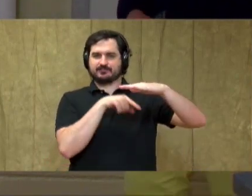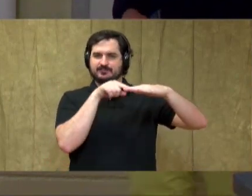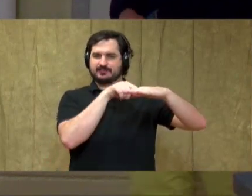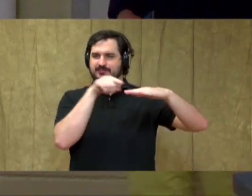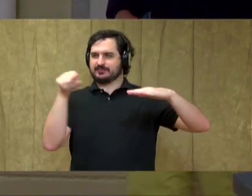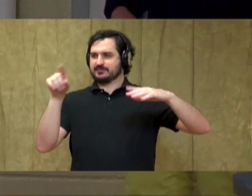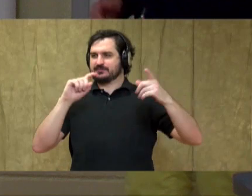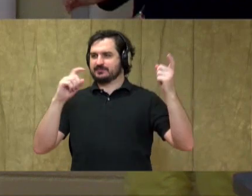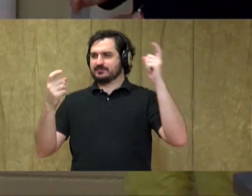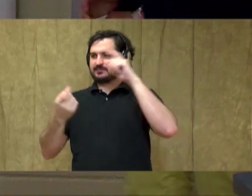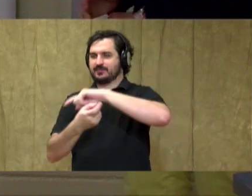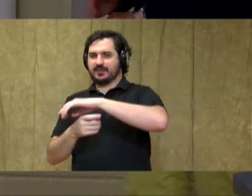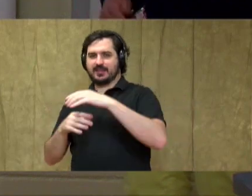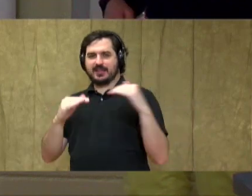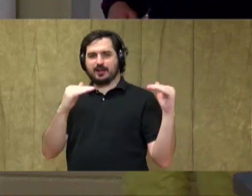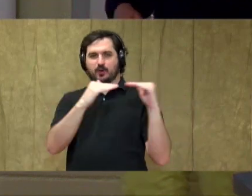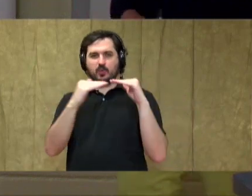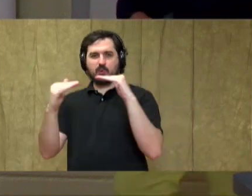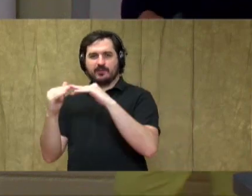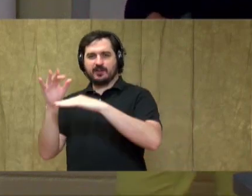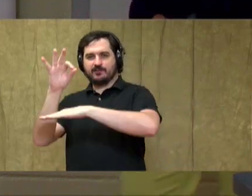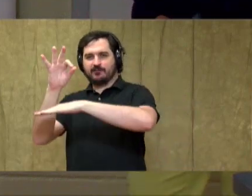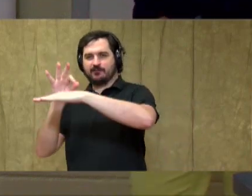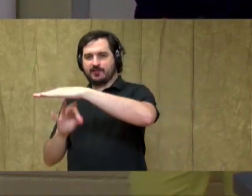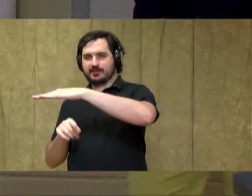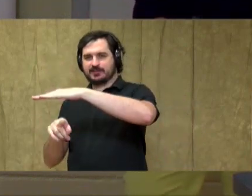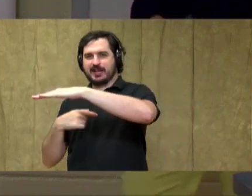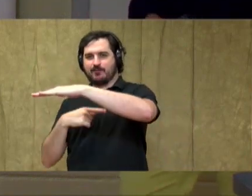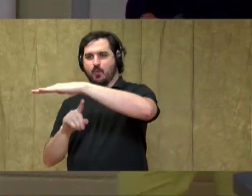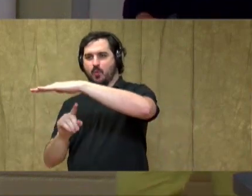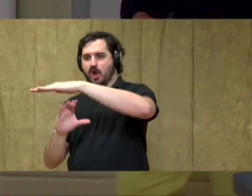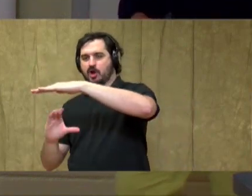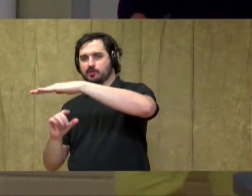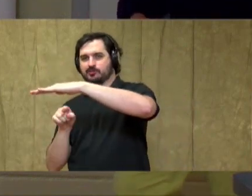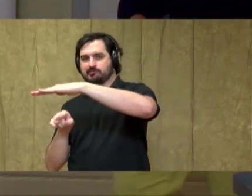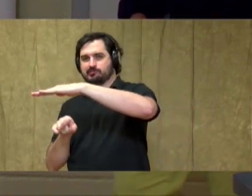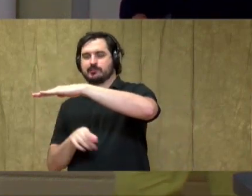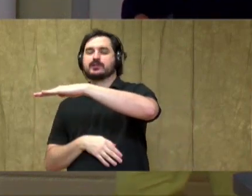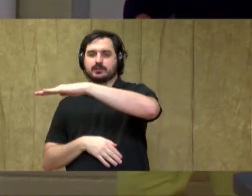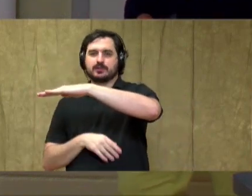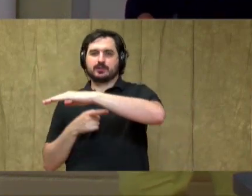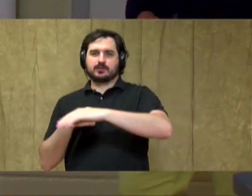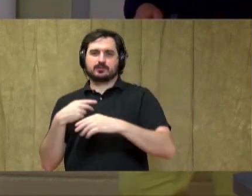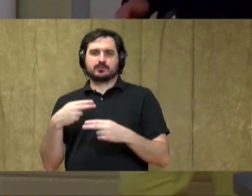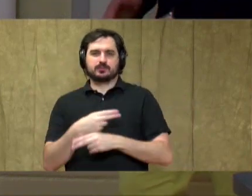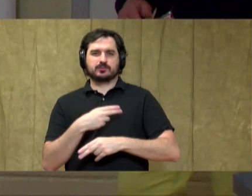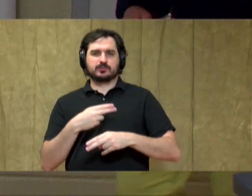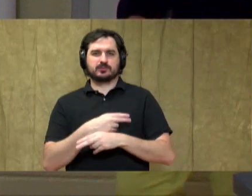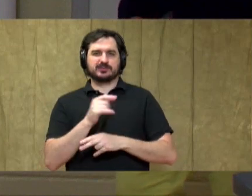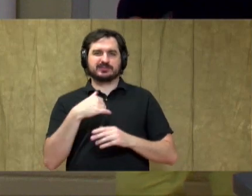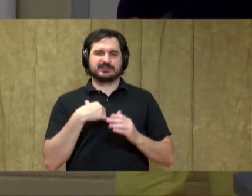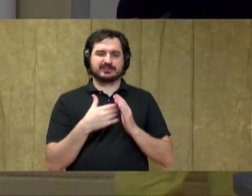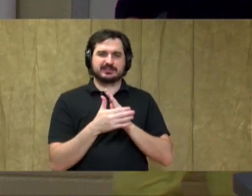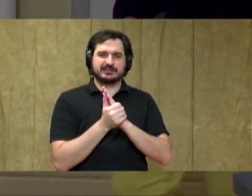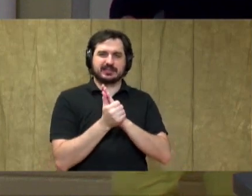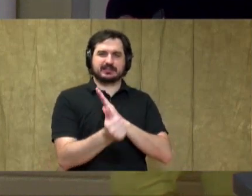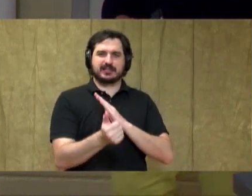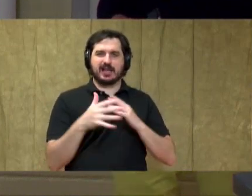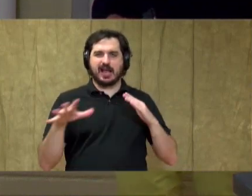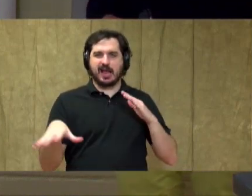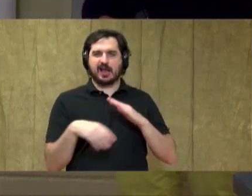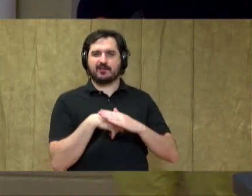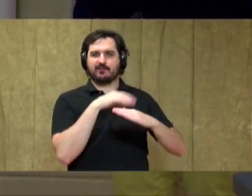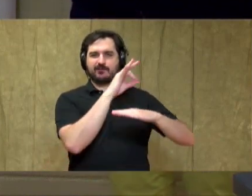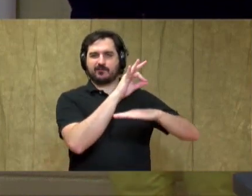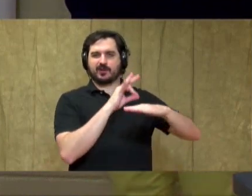with denominators of 100. And we're going to use this technique to add fractions with respective denominators in